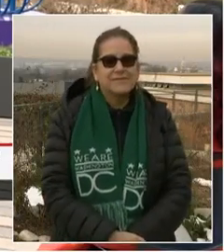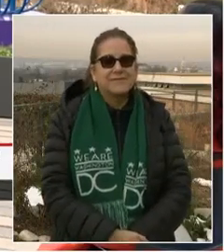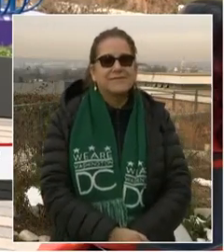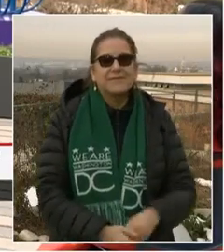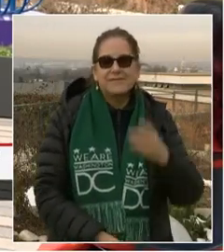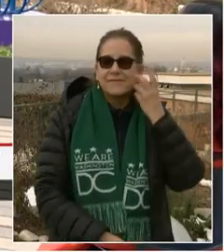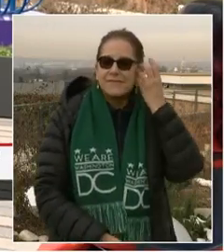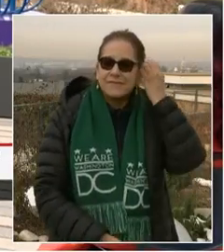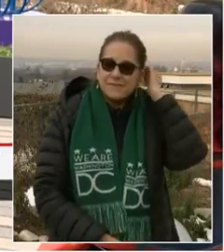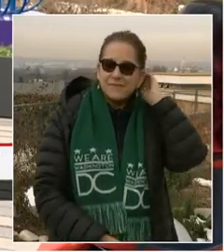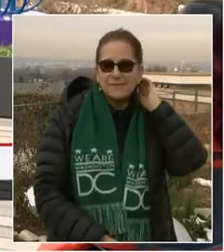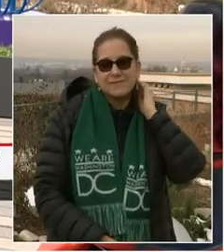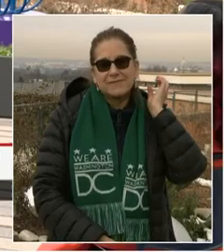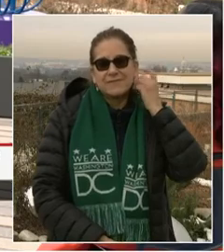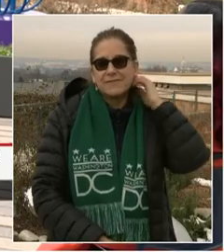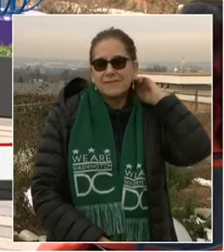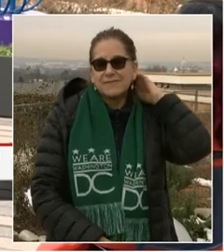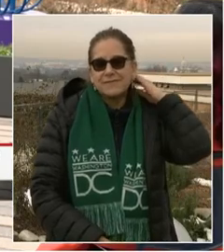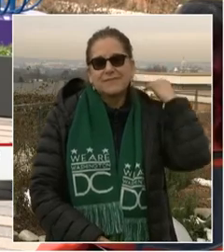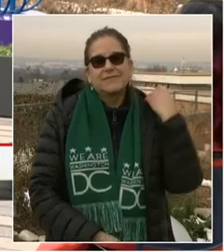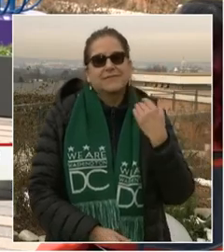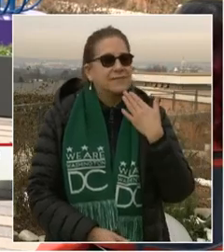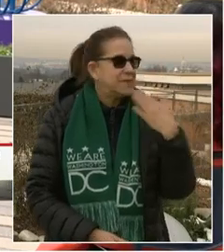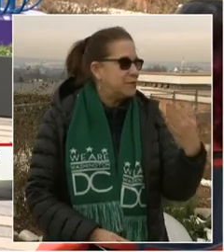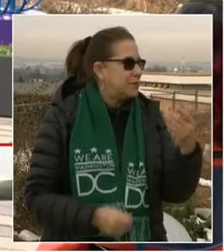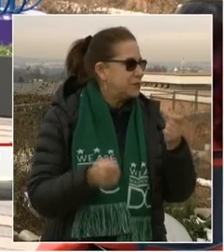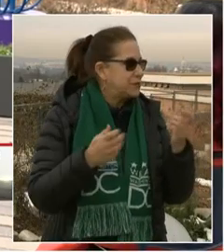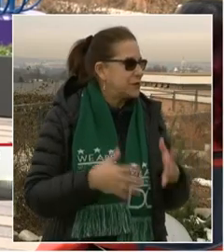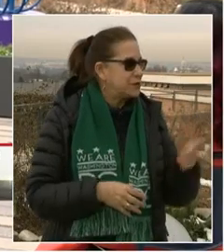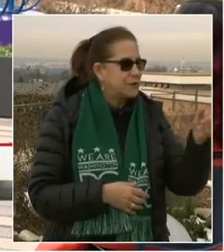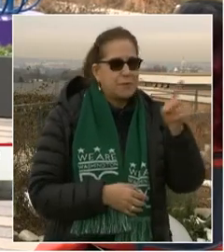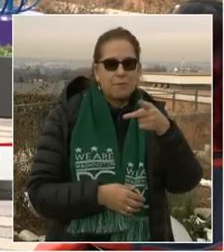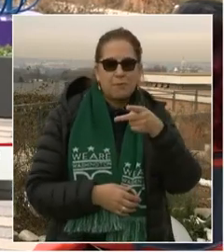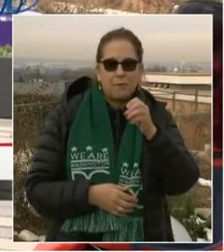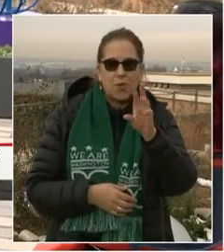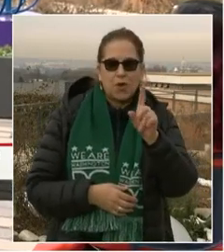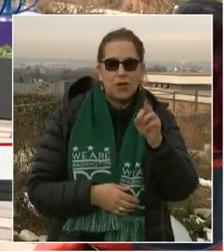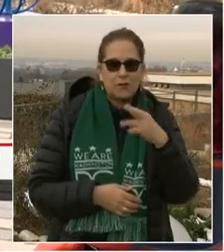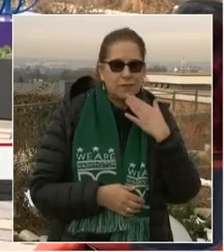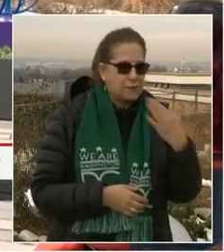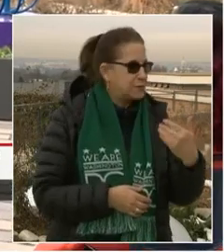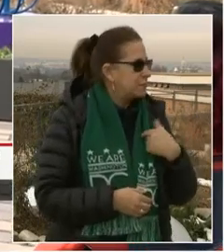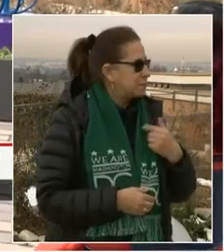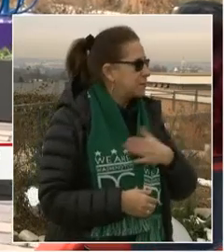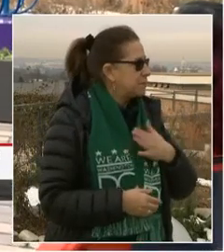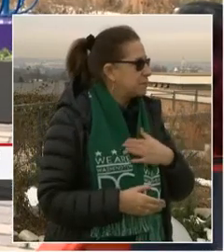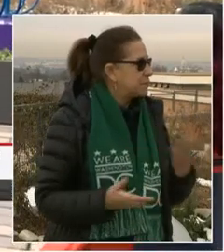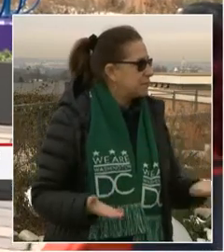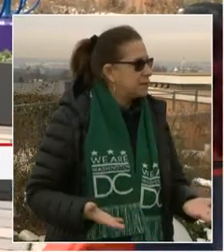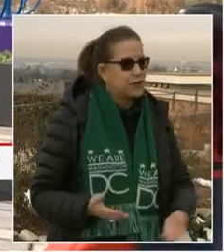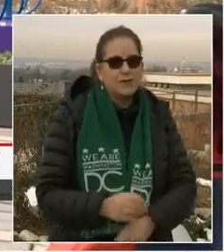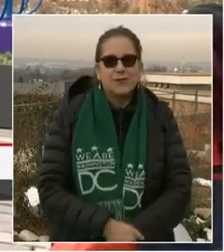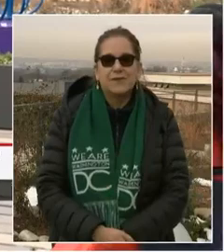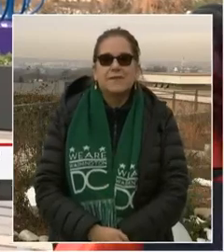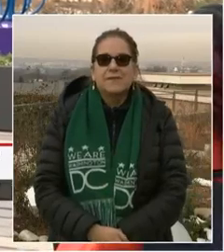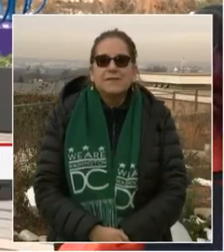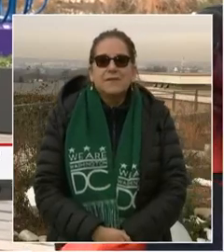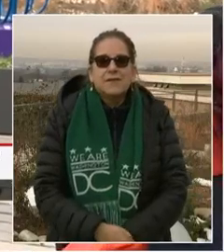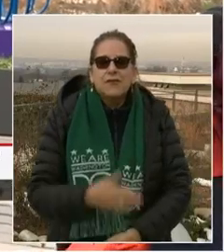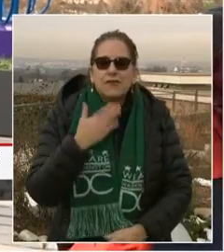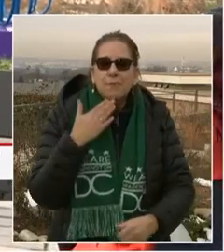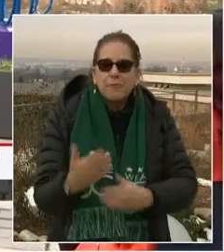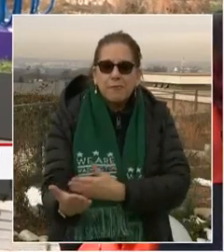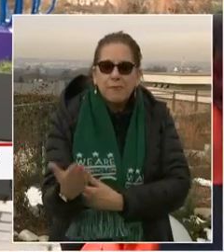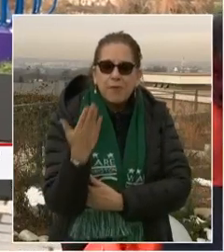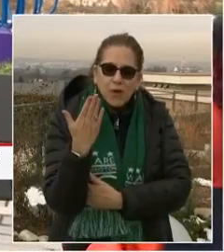Thank you, Director Porter, for that warm welcome and introduction. Good morning, everyone, and thank you for joining us for this historic